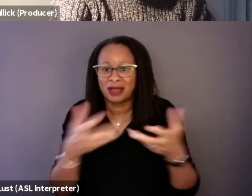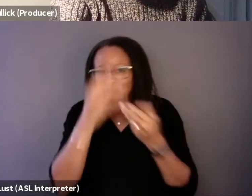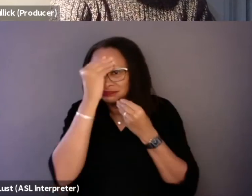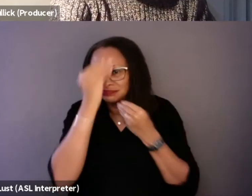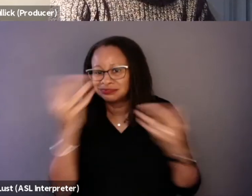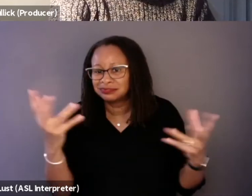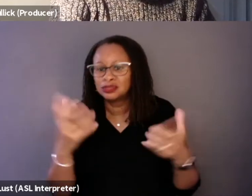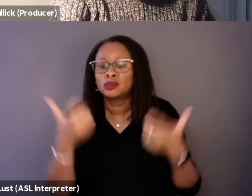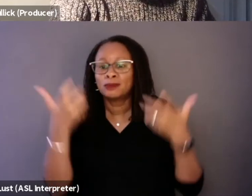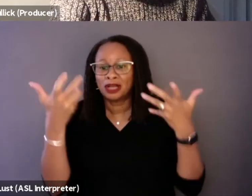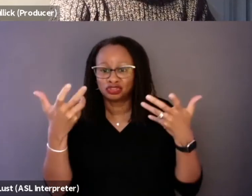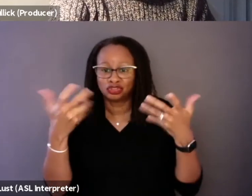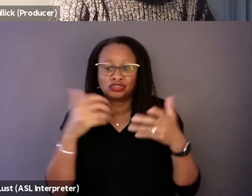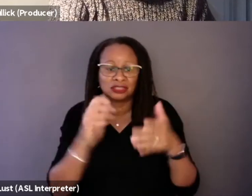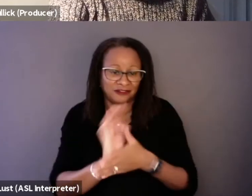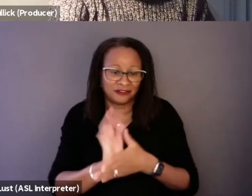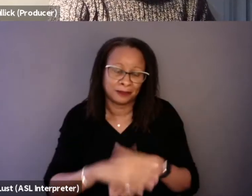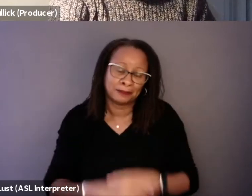do,